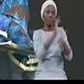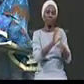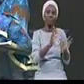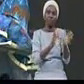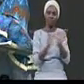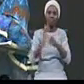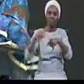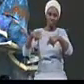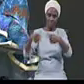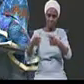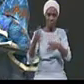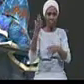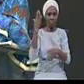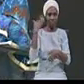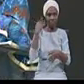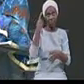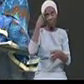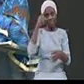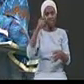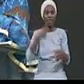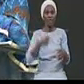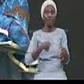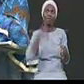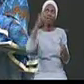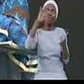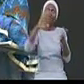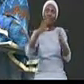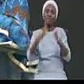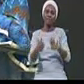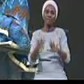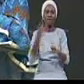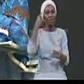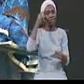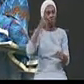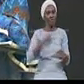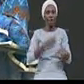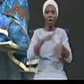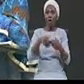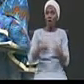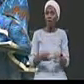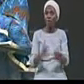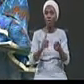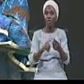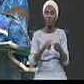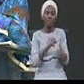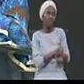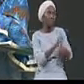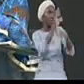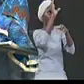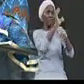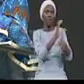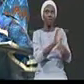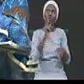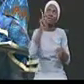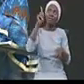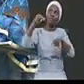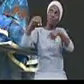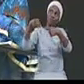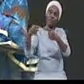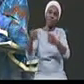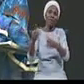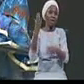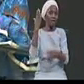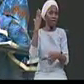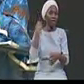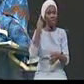Jesus went for me, he died for us. All the way to Calvary he went for me.